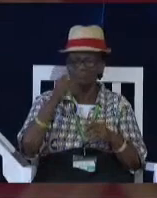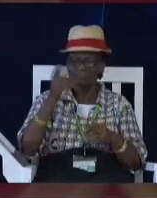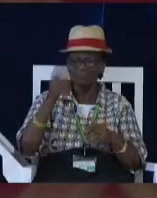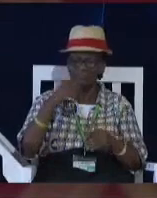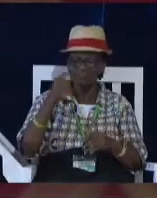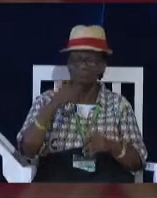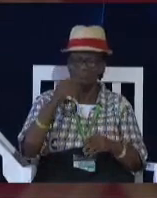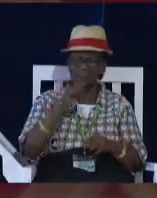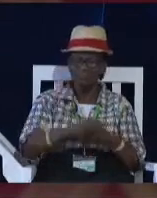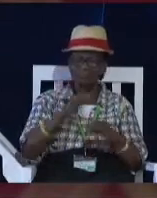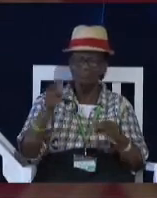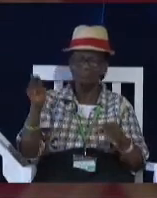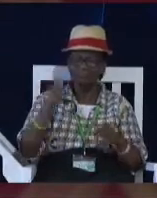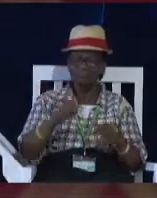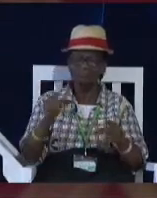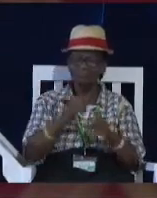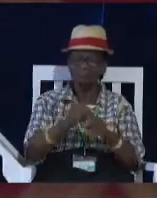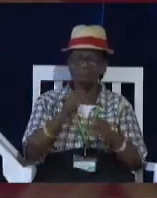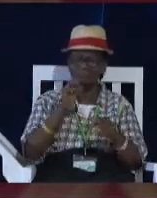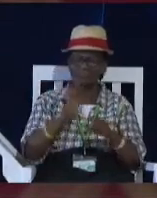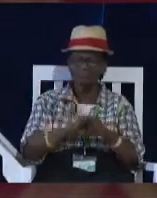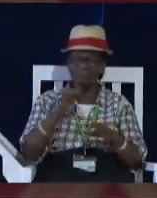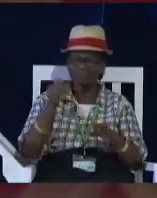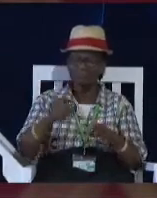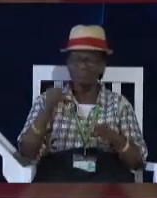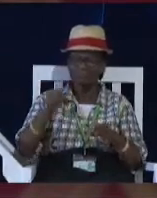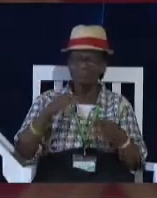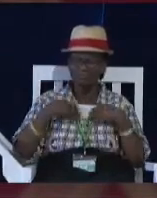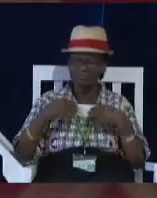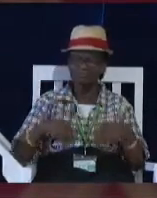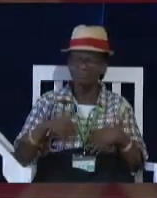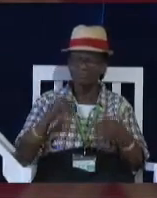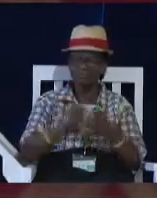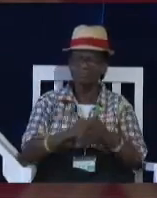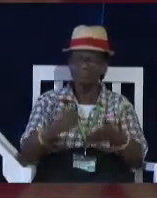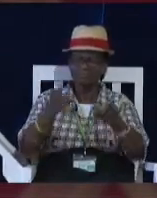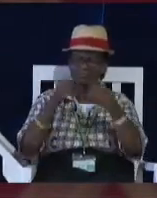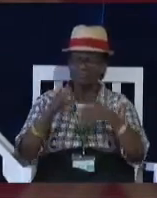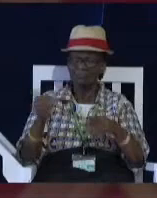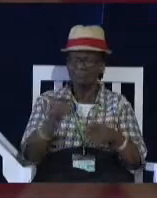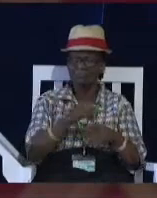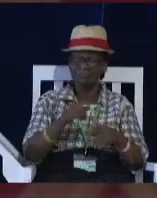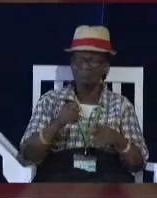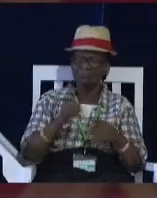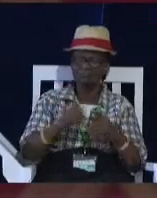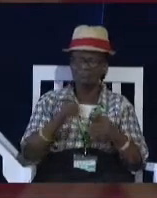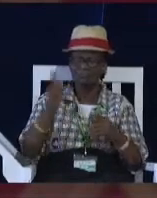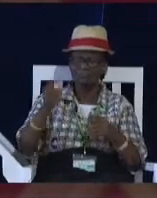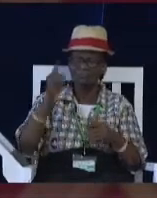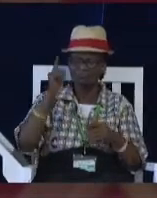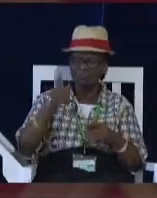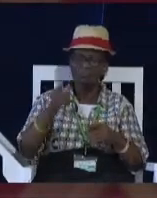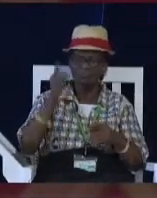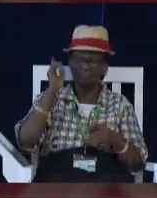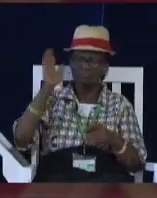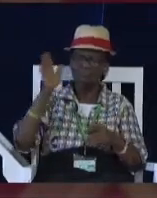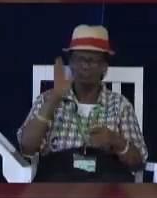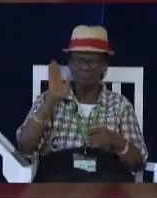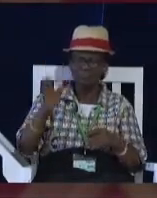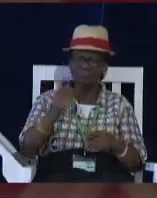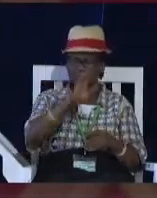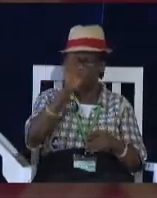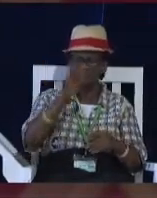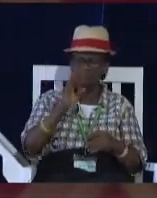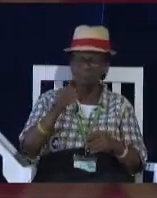anyone who come unto you, you will no wise cast out. These people have come. Father, please receive them in